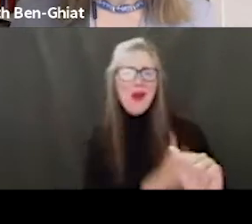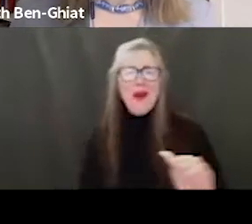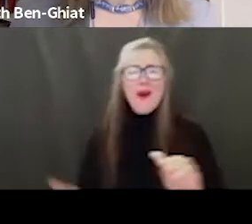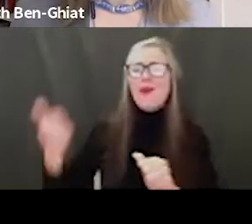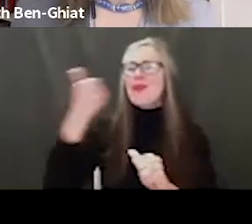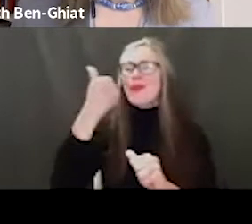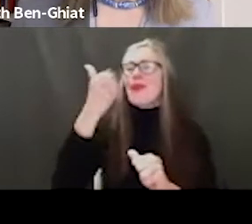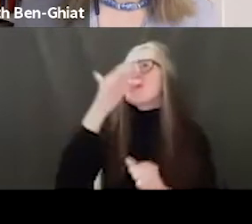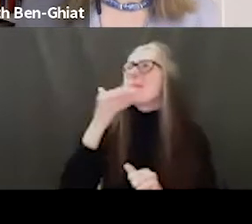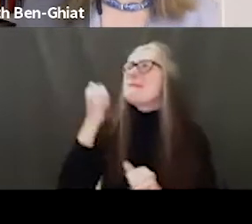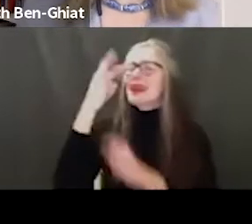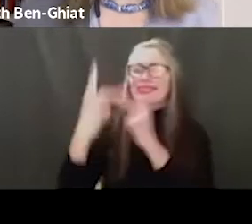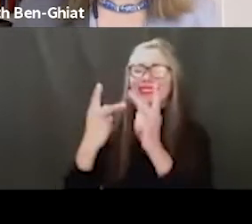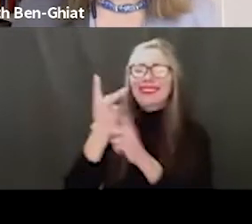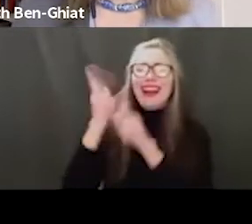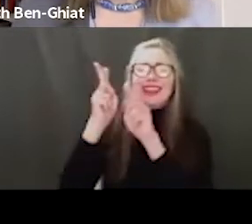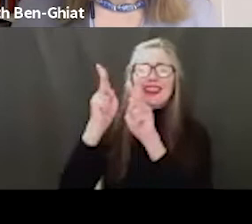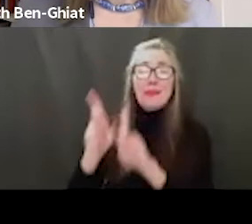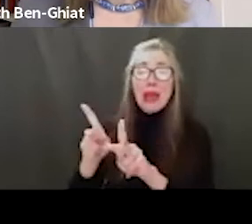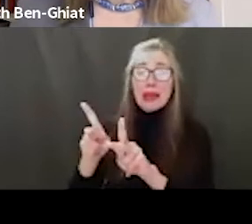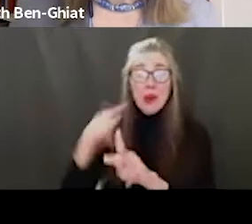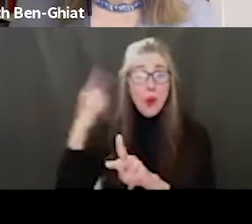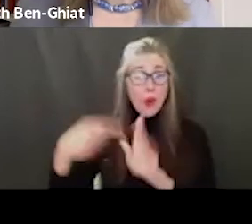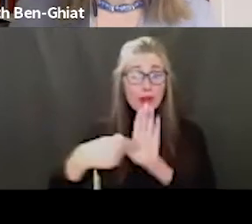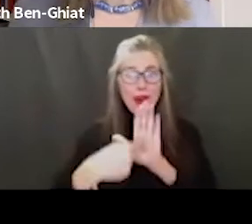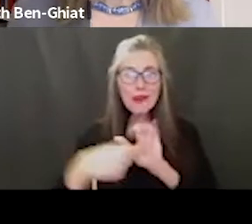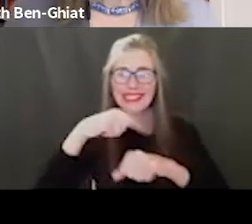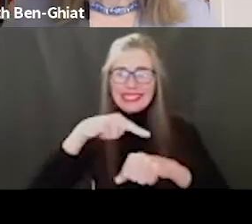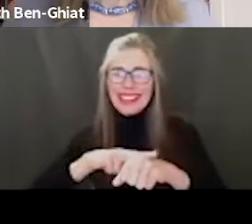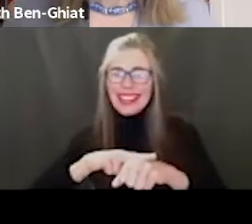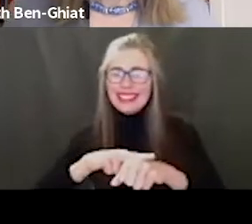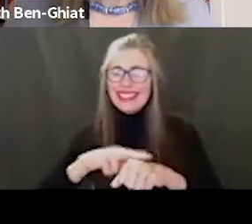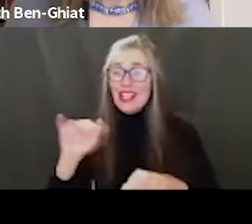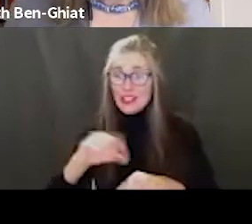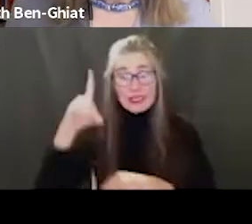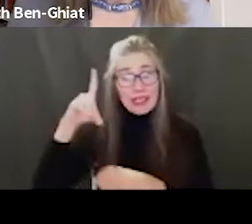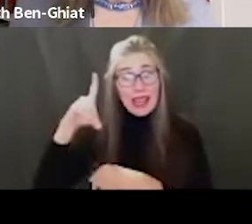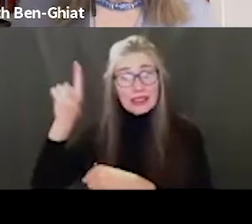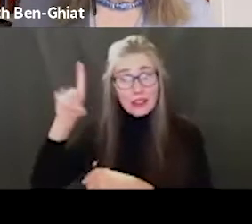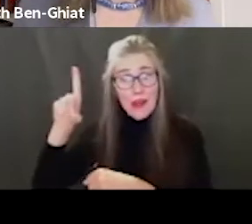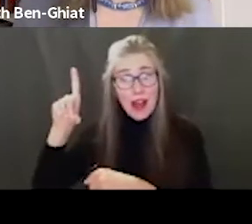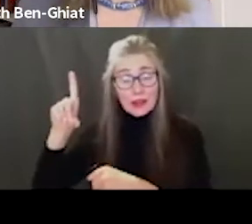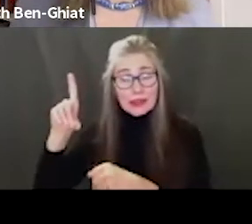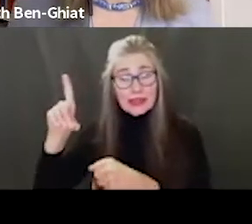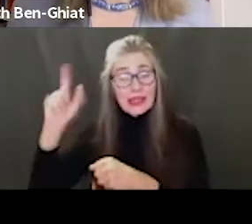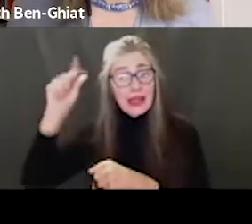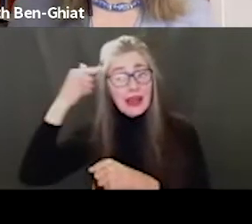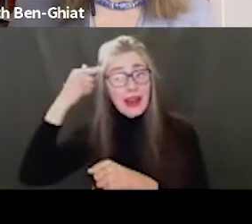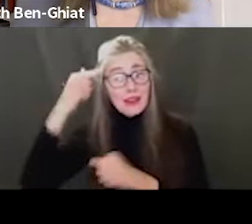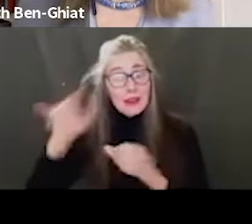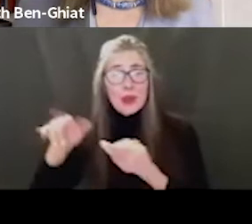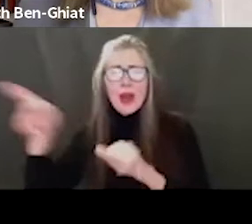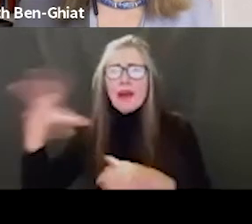men. He does not just represent the nation, as democratic heads of state do, but he embodies the